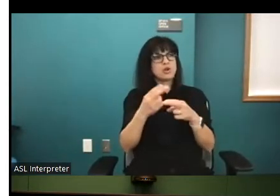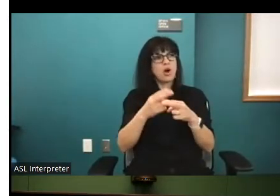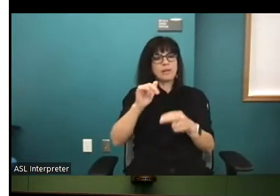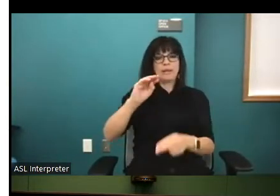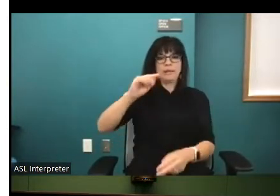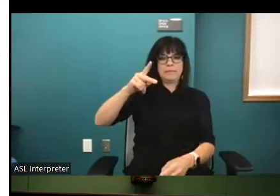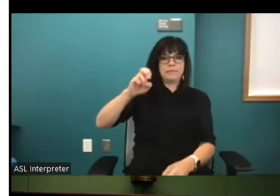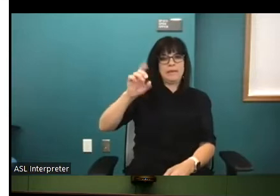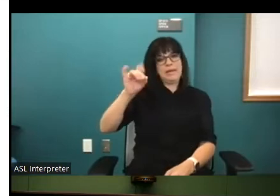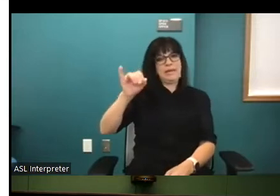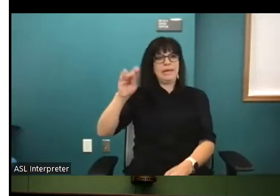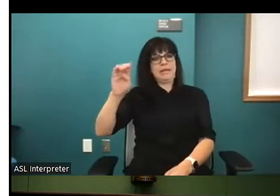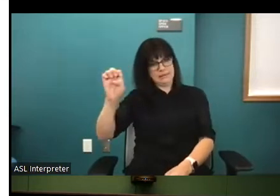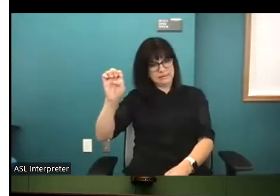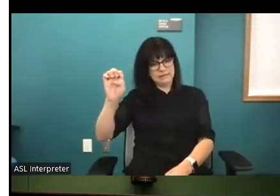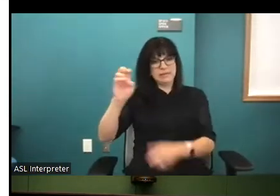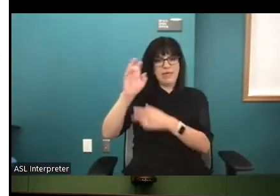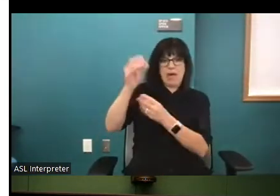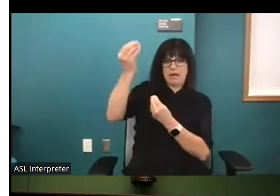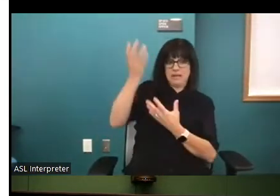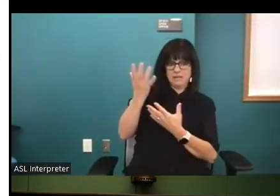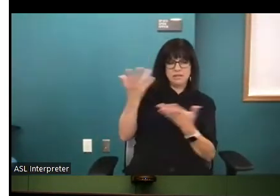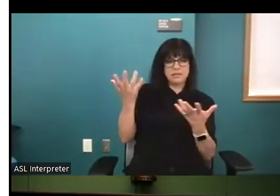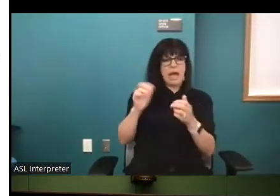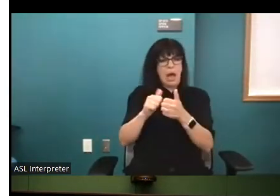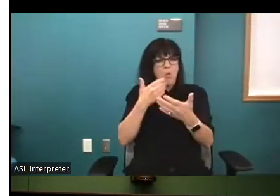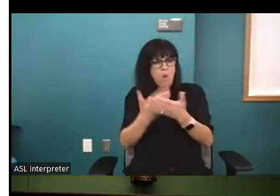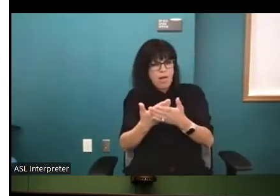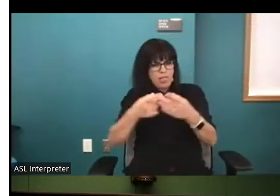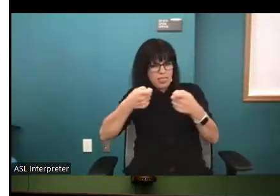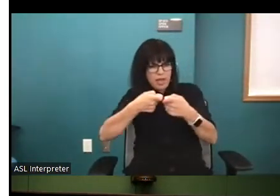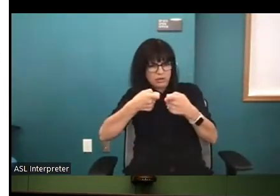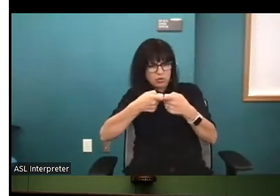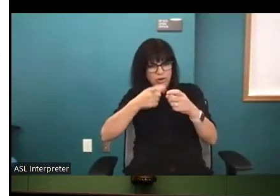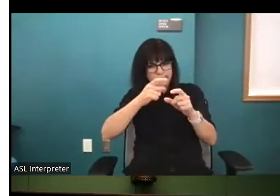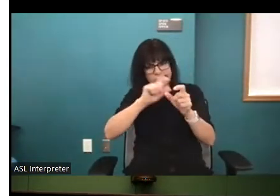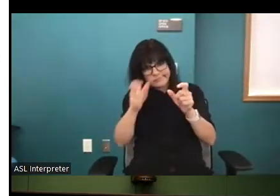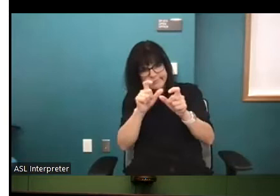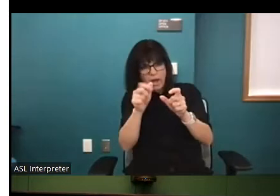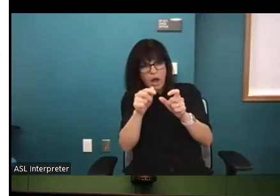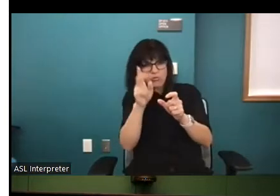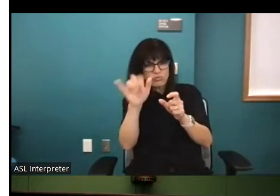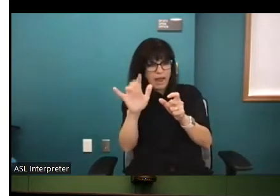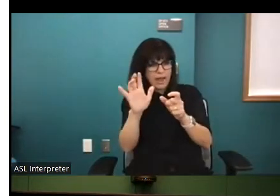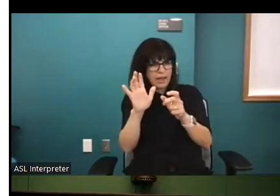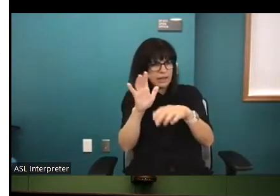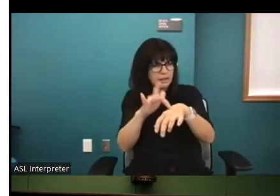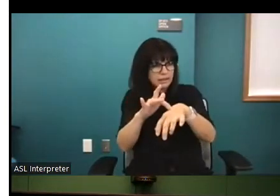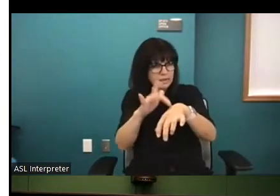impedances. Impedances tell us how well is that electrode array in contact with